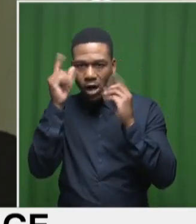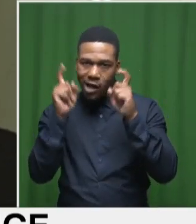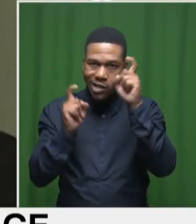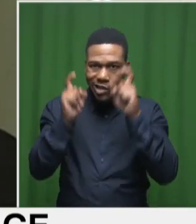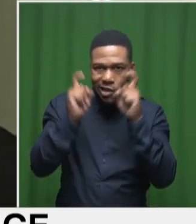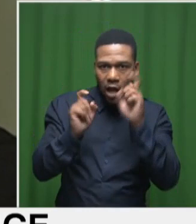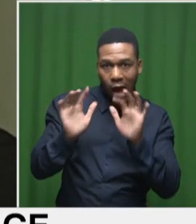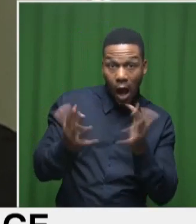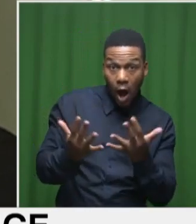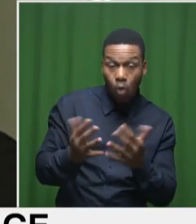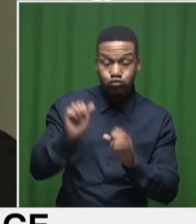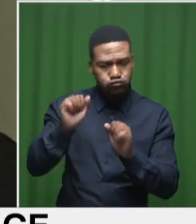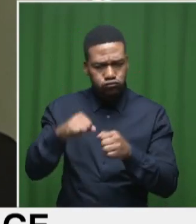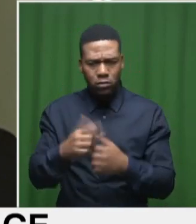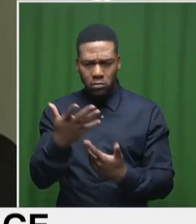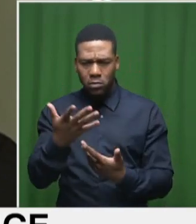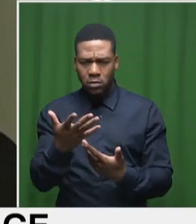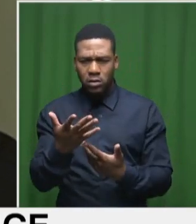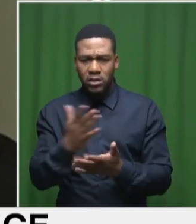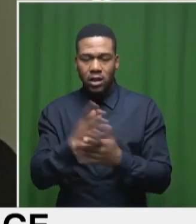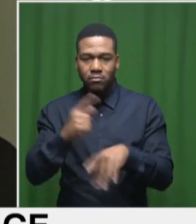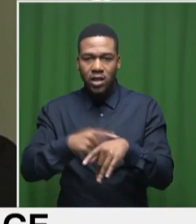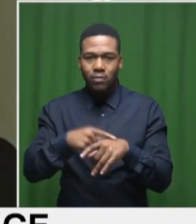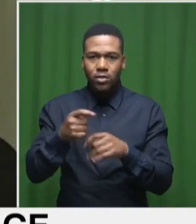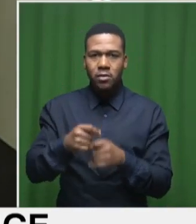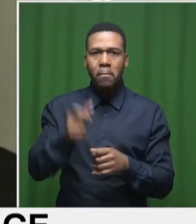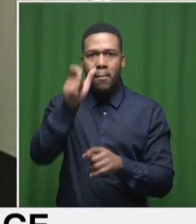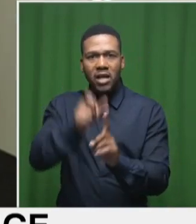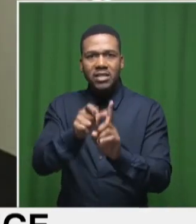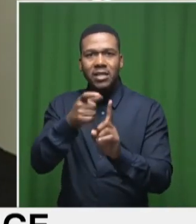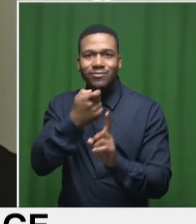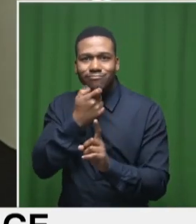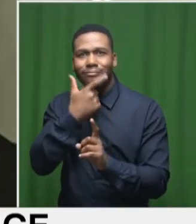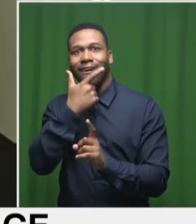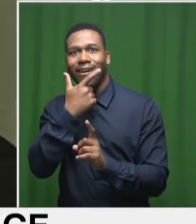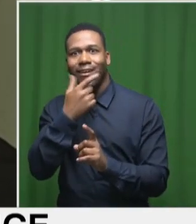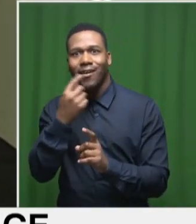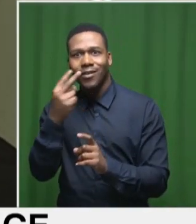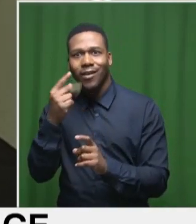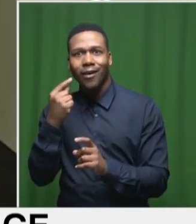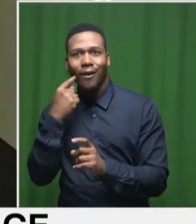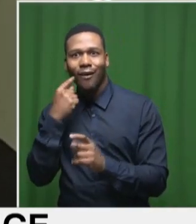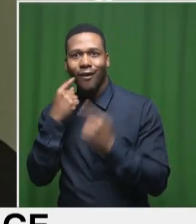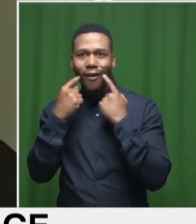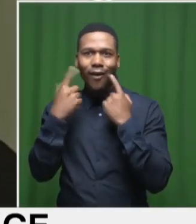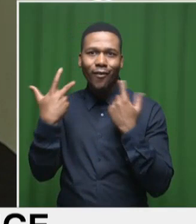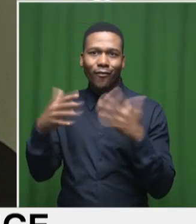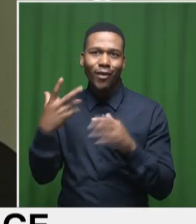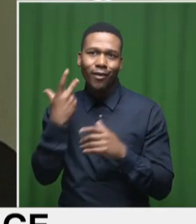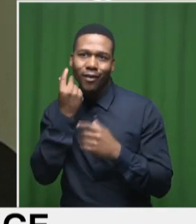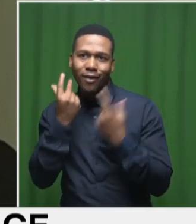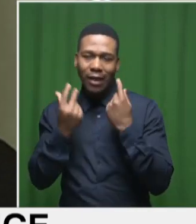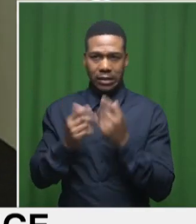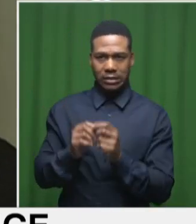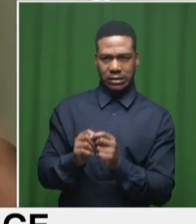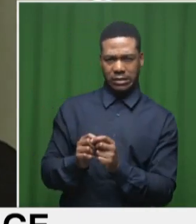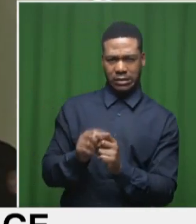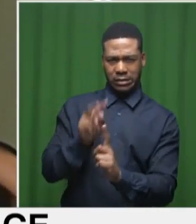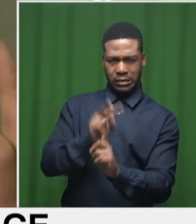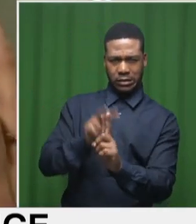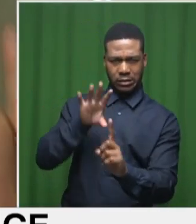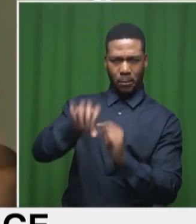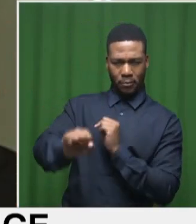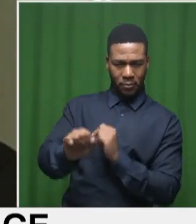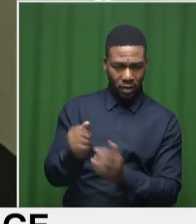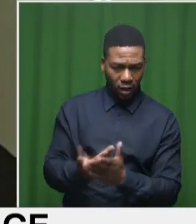smile, you may notice where the filler is. And that means the filler has been done too superficially or with a filler that's too thick. You know, there's many different types of